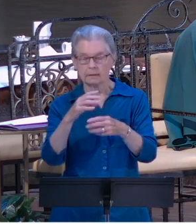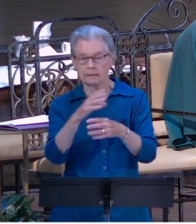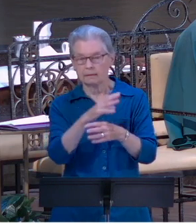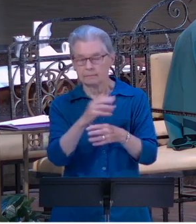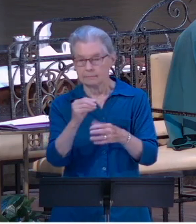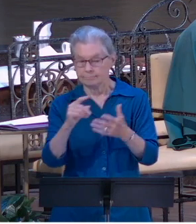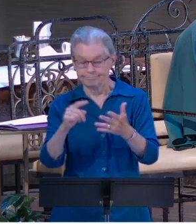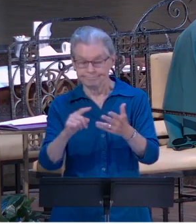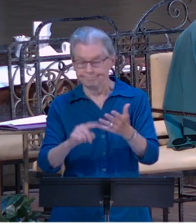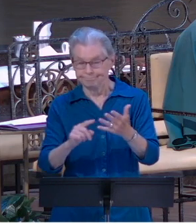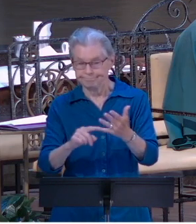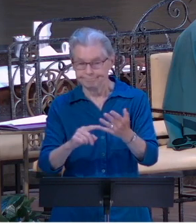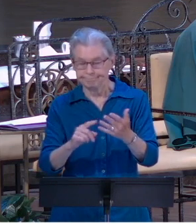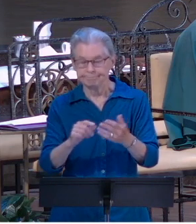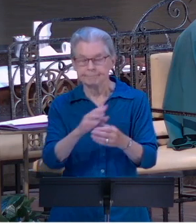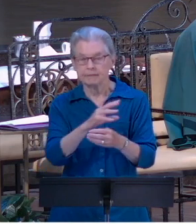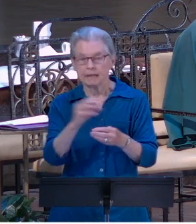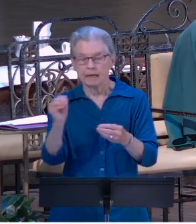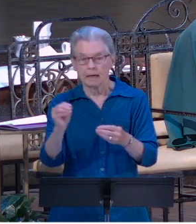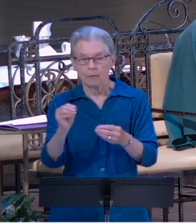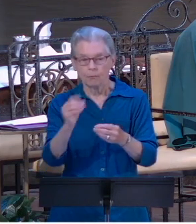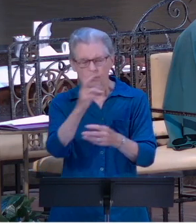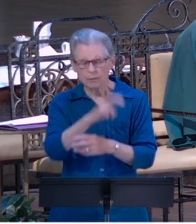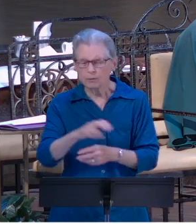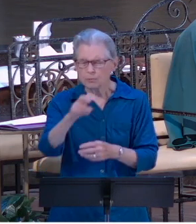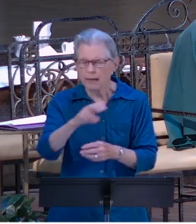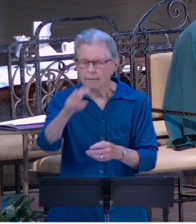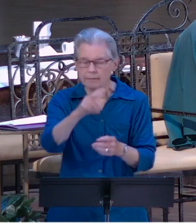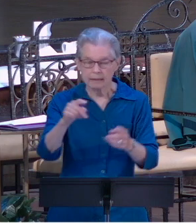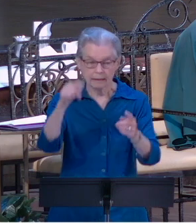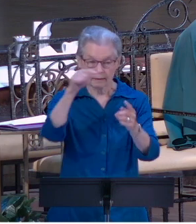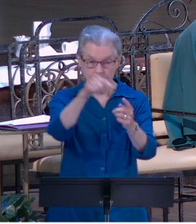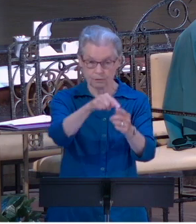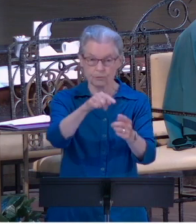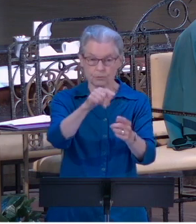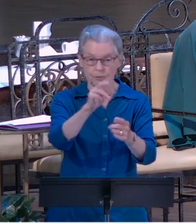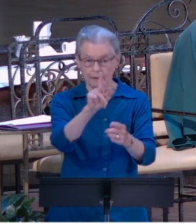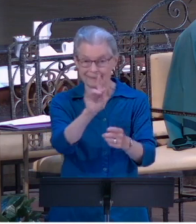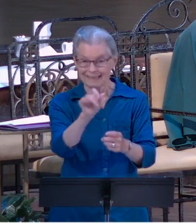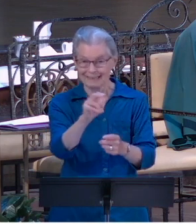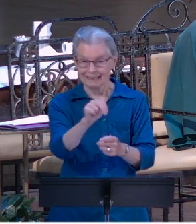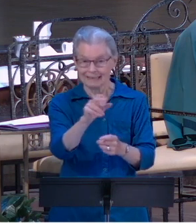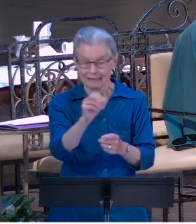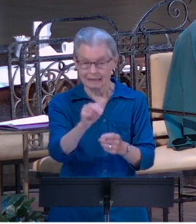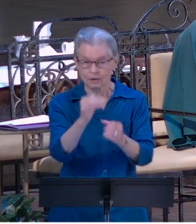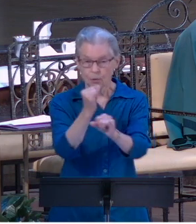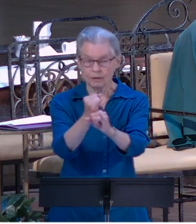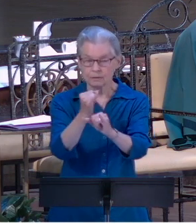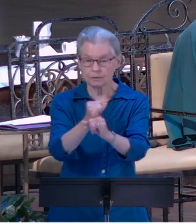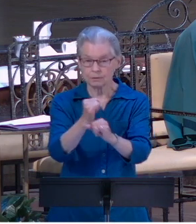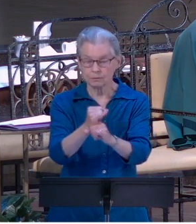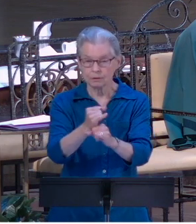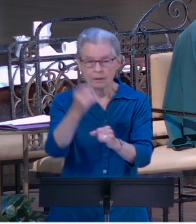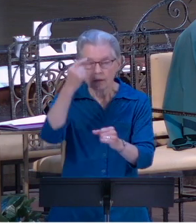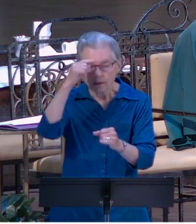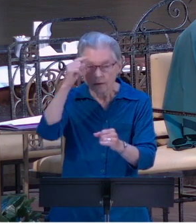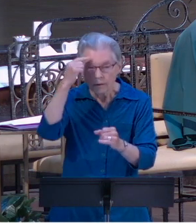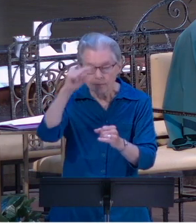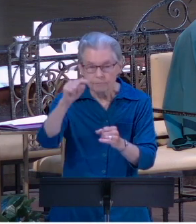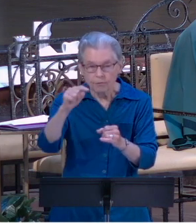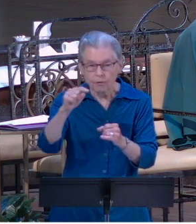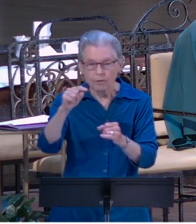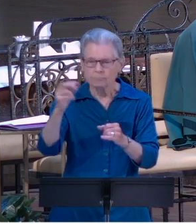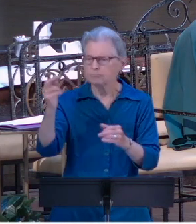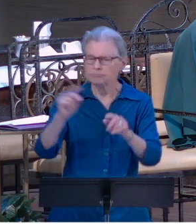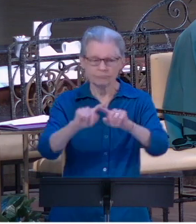were challenged to seek to understand the stories that make up the immigration issue from a variety of